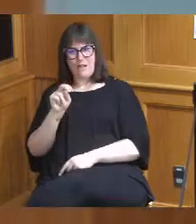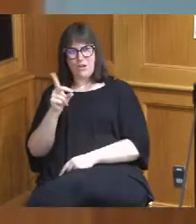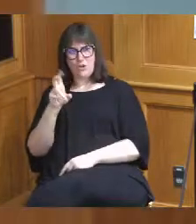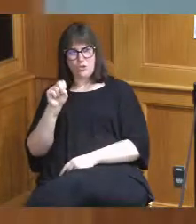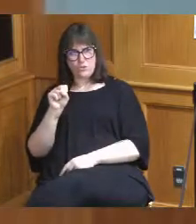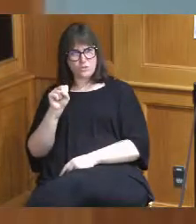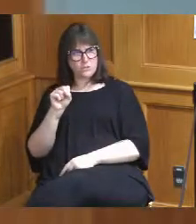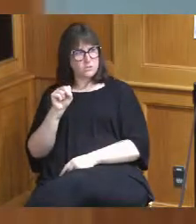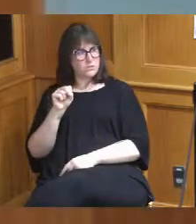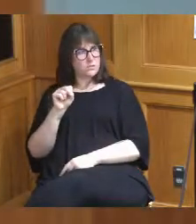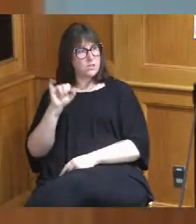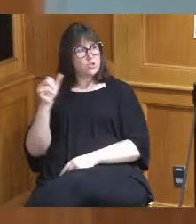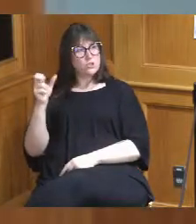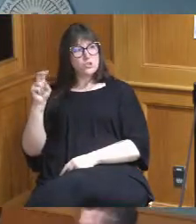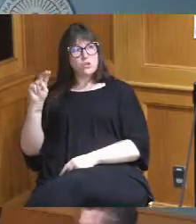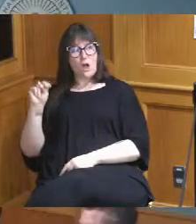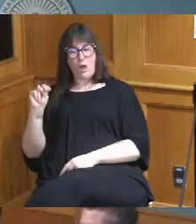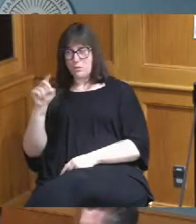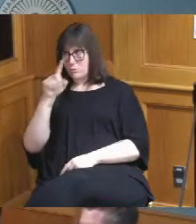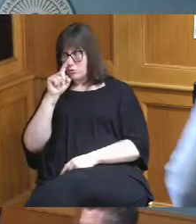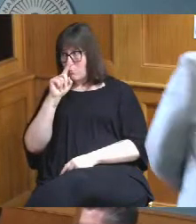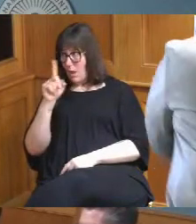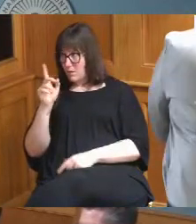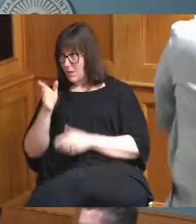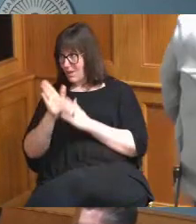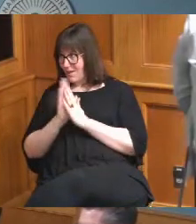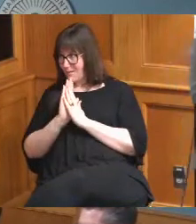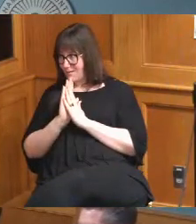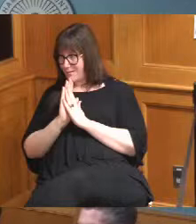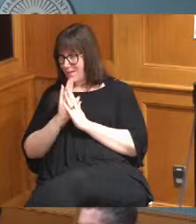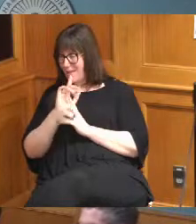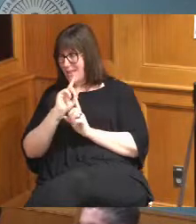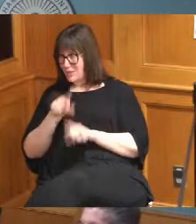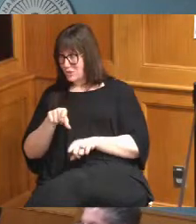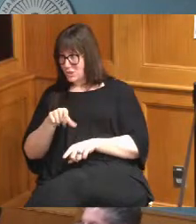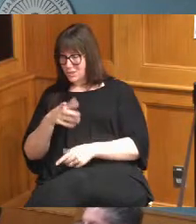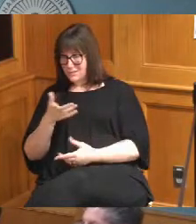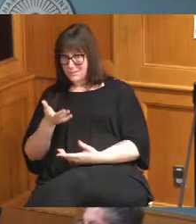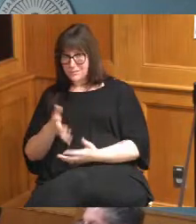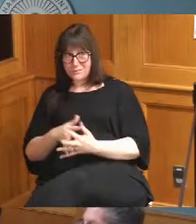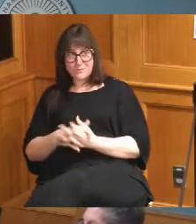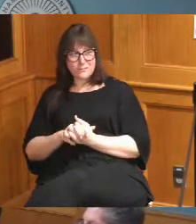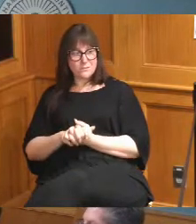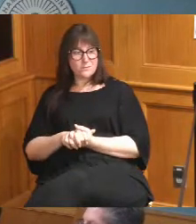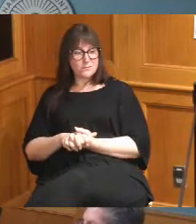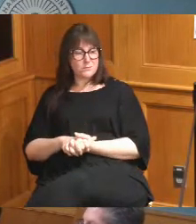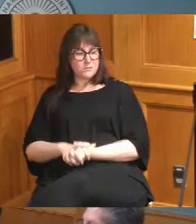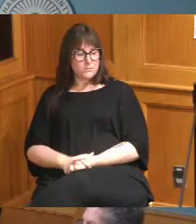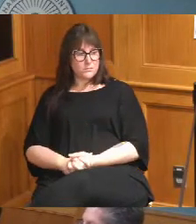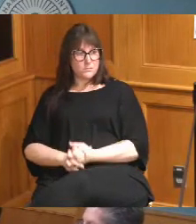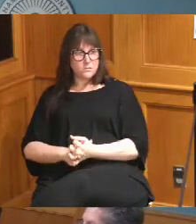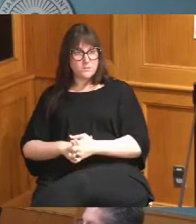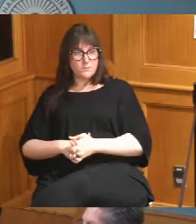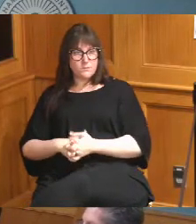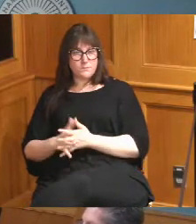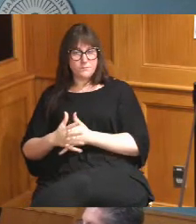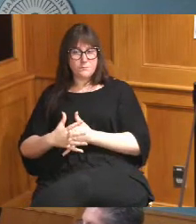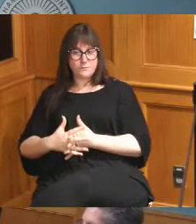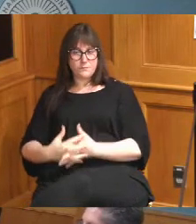ask John to speak on that, our contracting director, or assistant director, should I say.